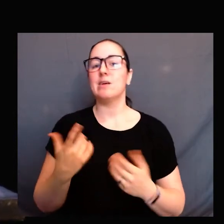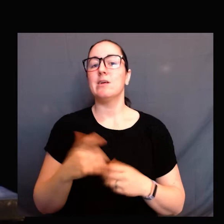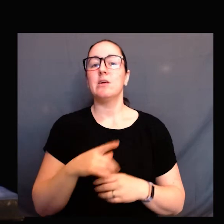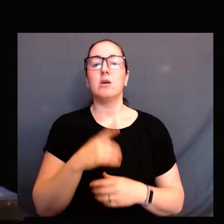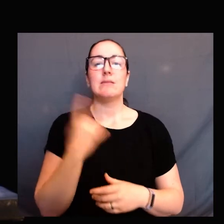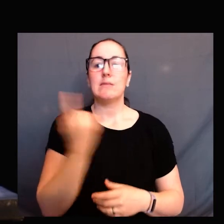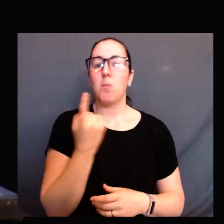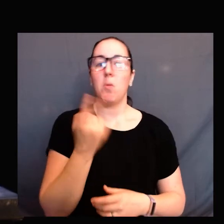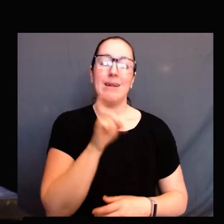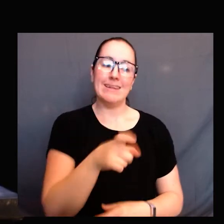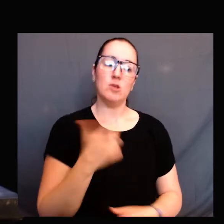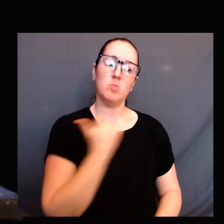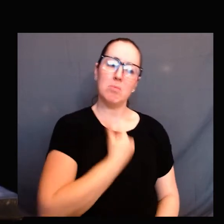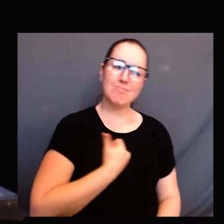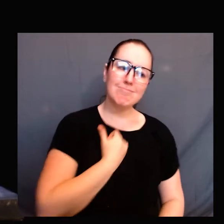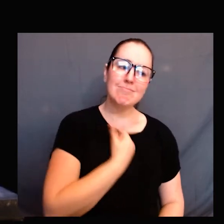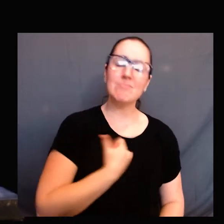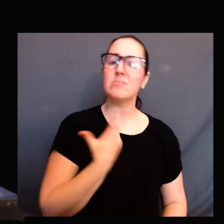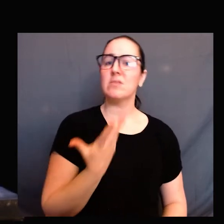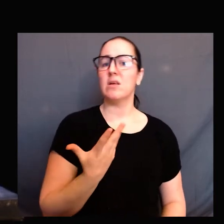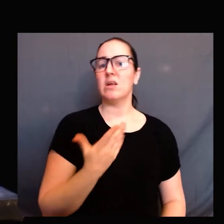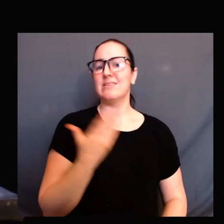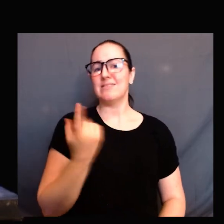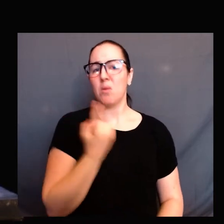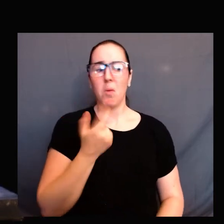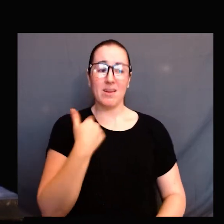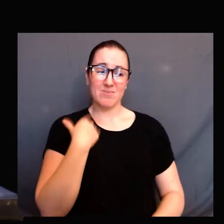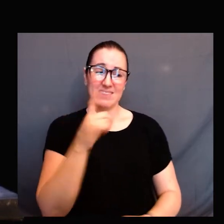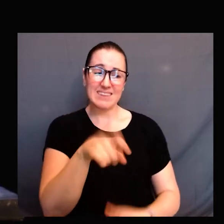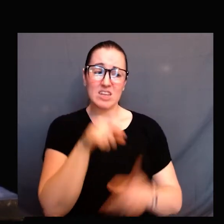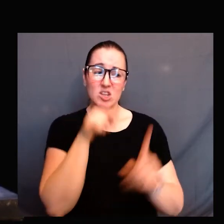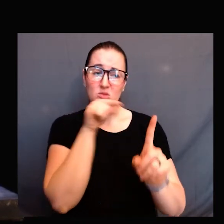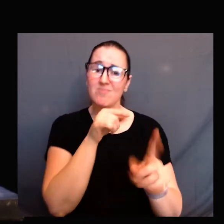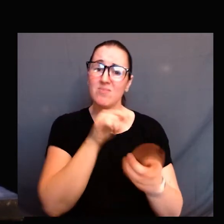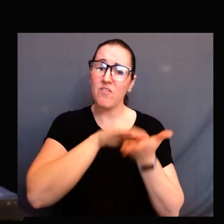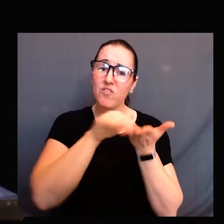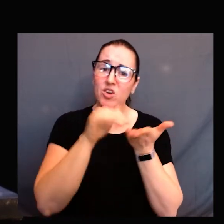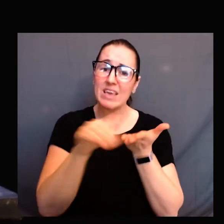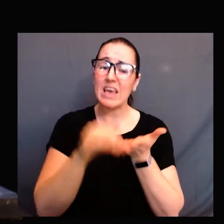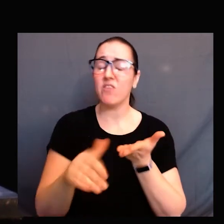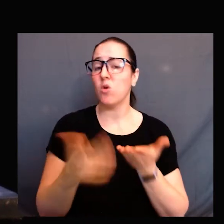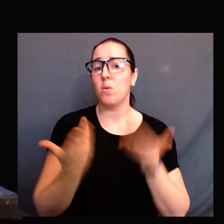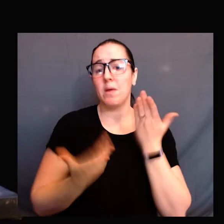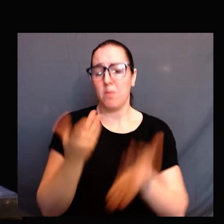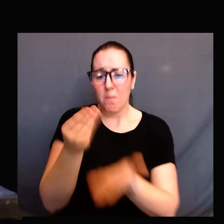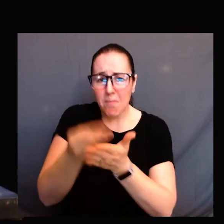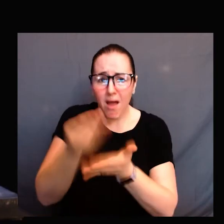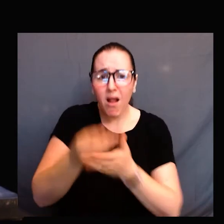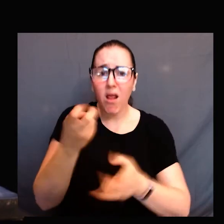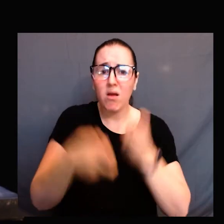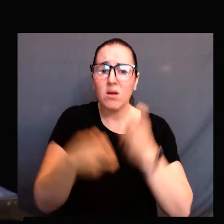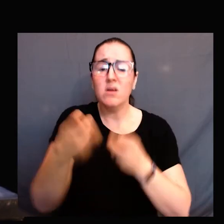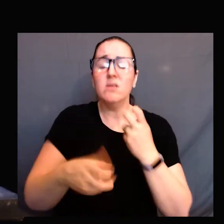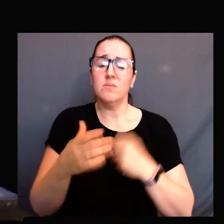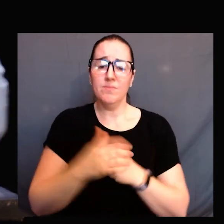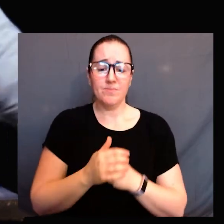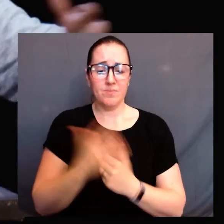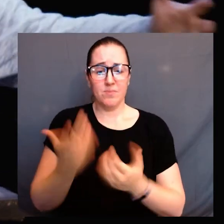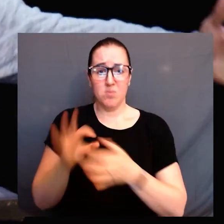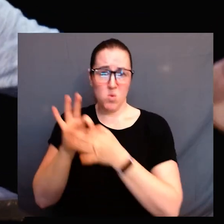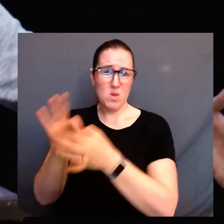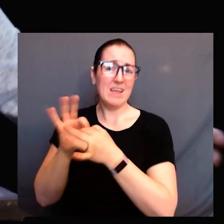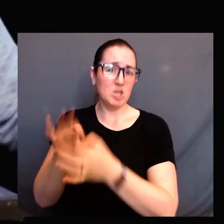need to confess, someone I need to apologize to, someone I need to forgive, there's money I need to quit spending the way that I am,